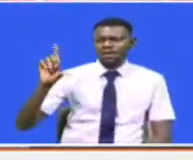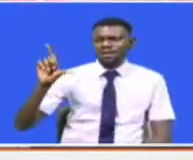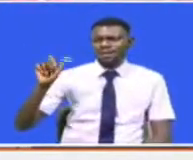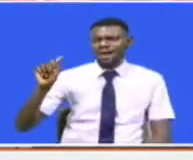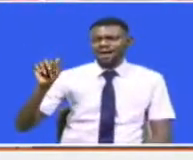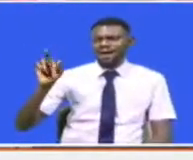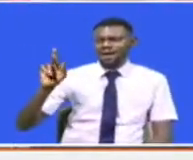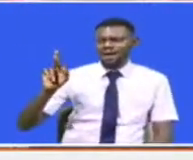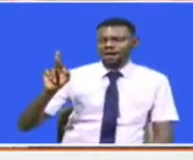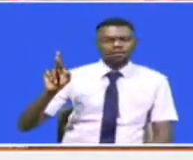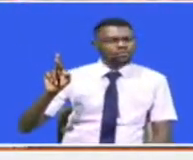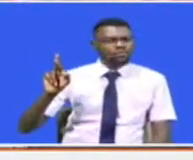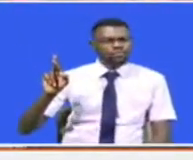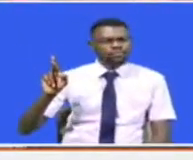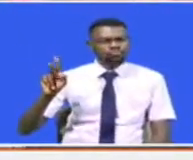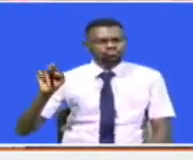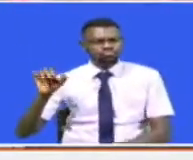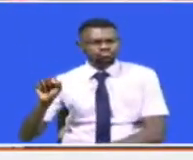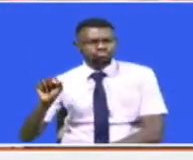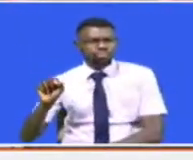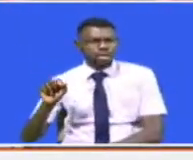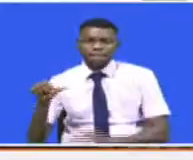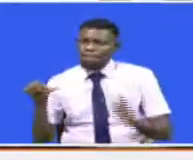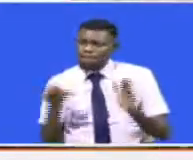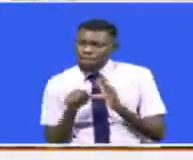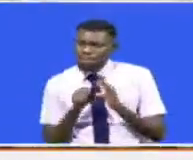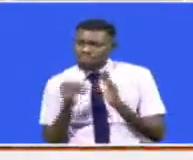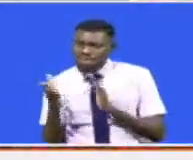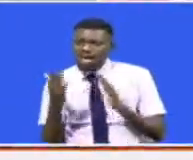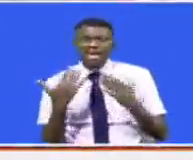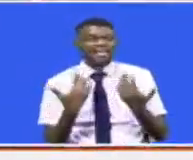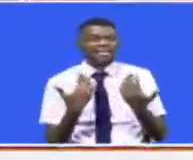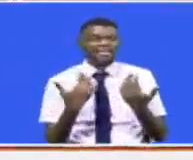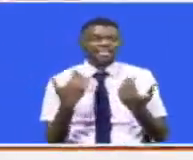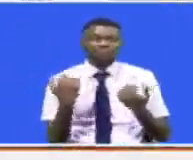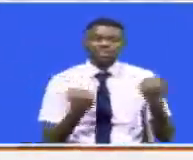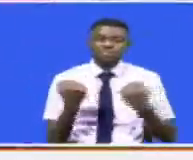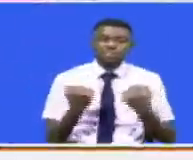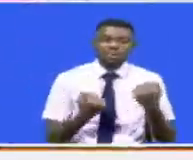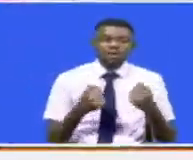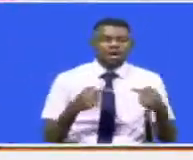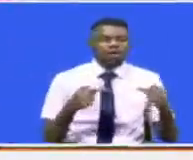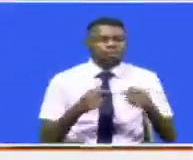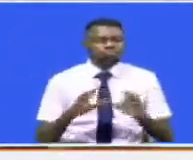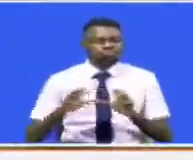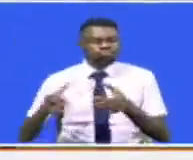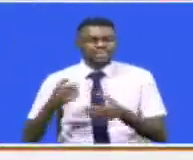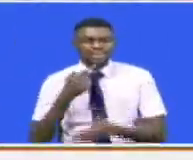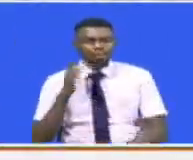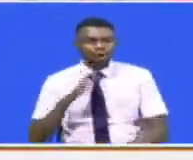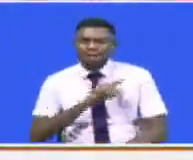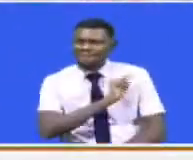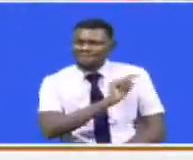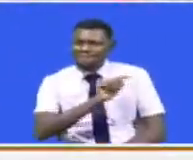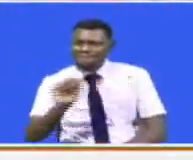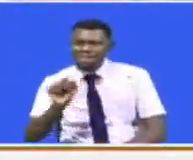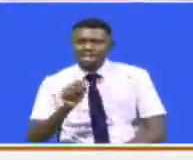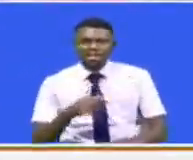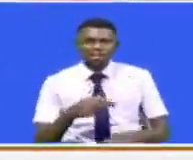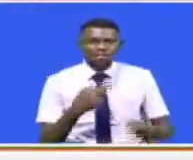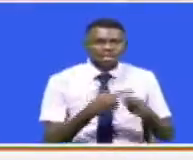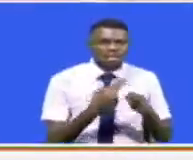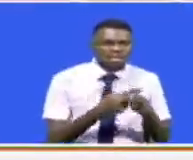scandal in the making in the transport sector. The opposition have pledged to Kenyans to name and shame politicians and